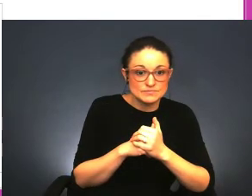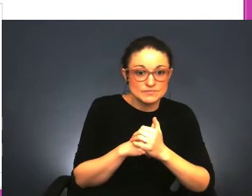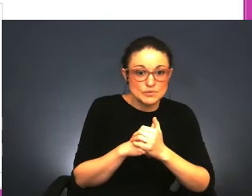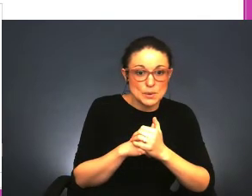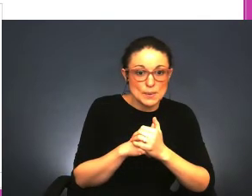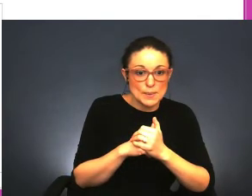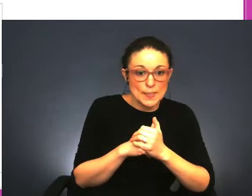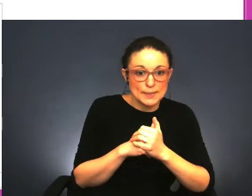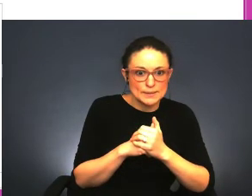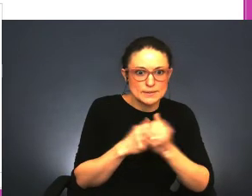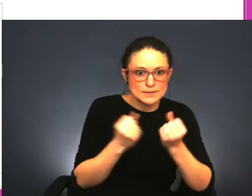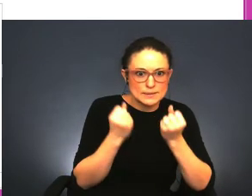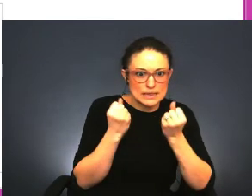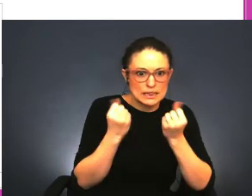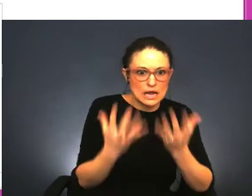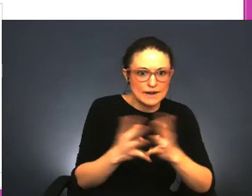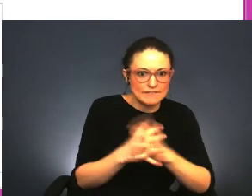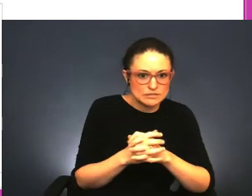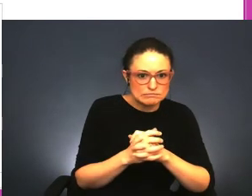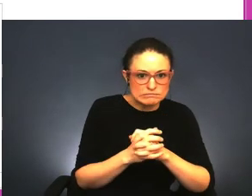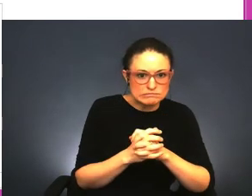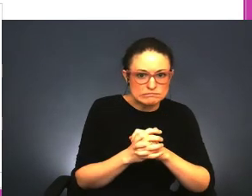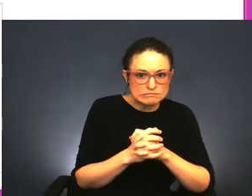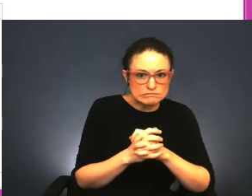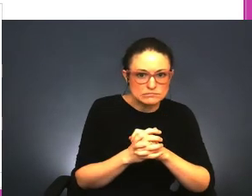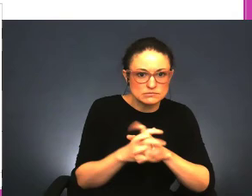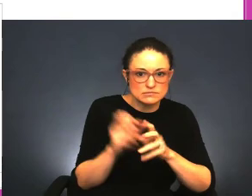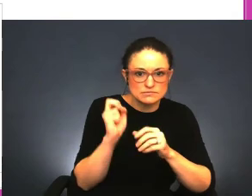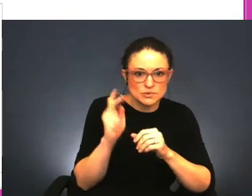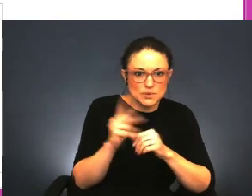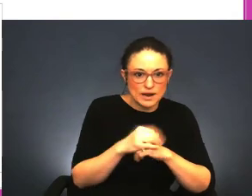Well, I've got a lot of A1s. Okay.